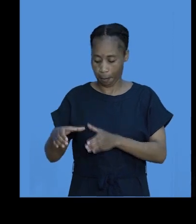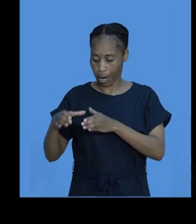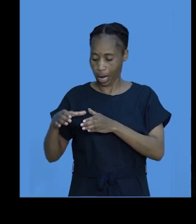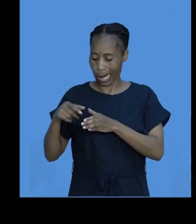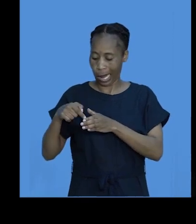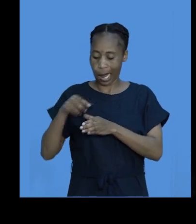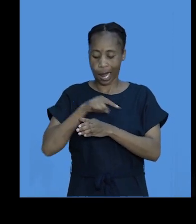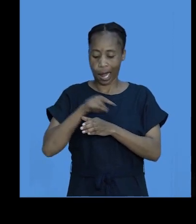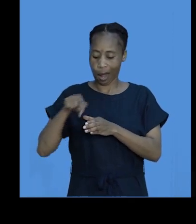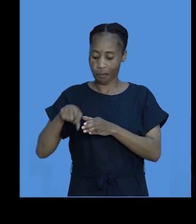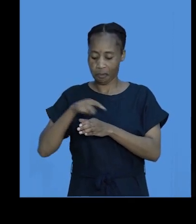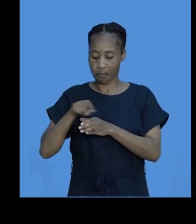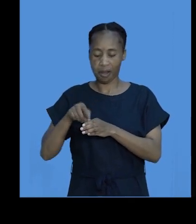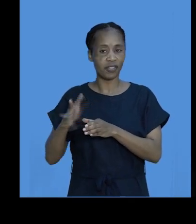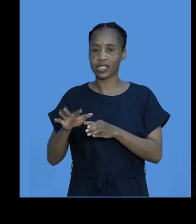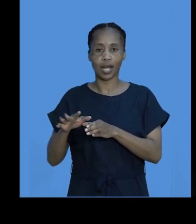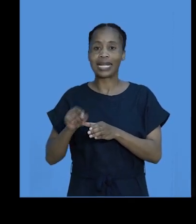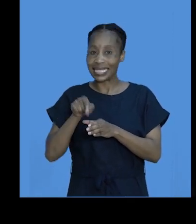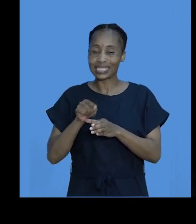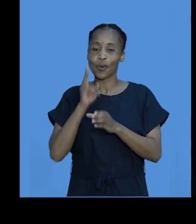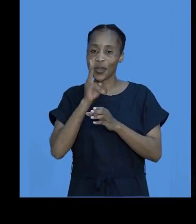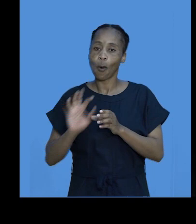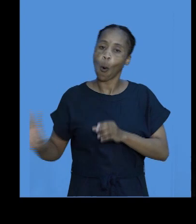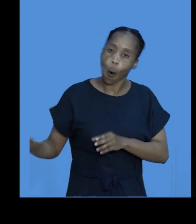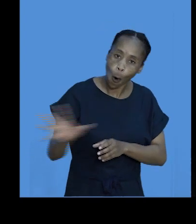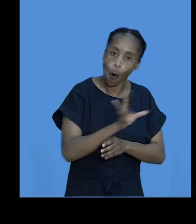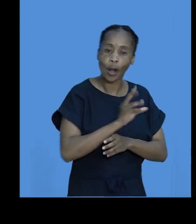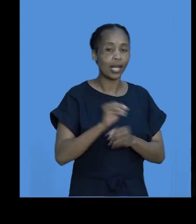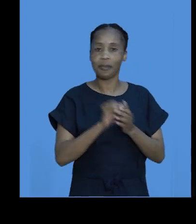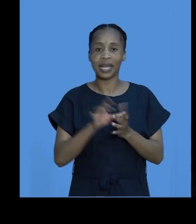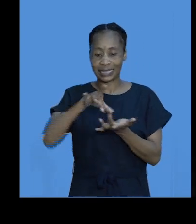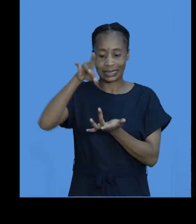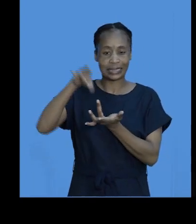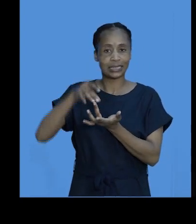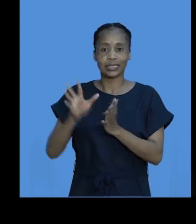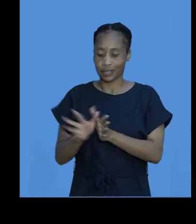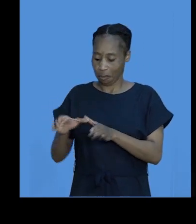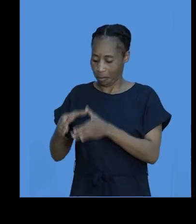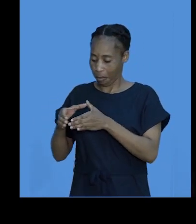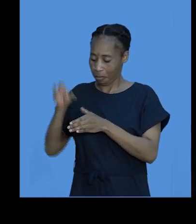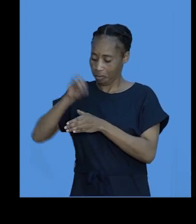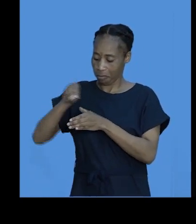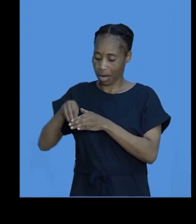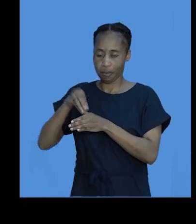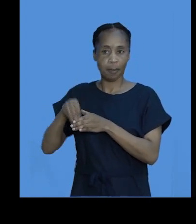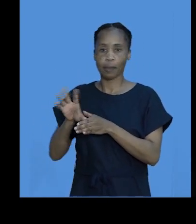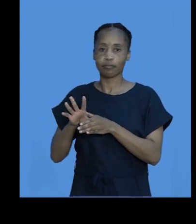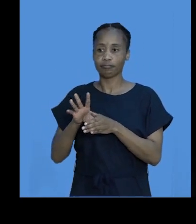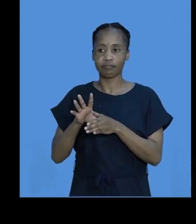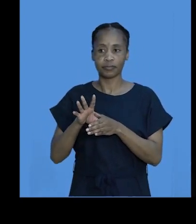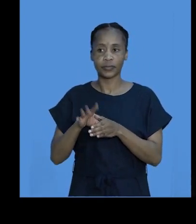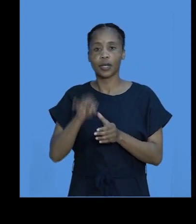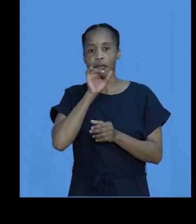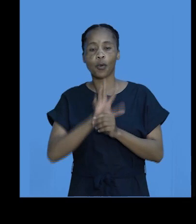at selected baskets. So here you are looking at all final goods and services there. So this type of an inflation is